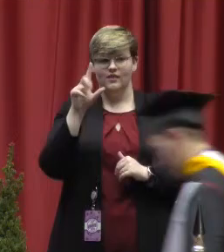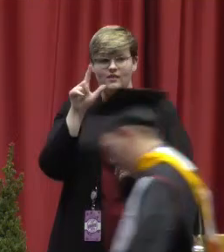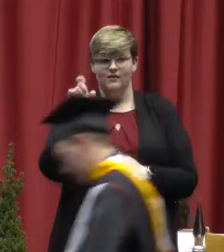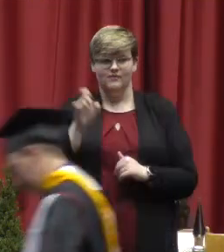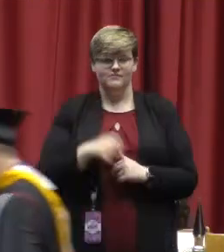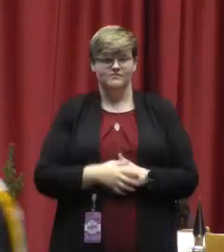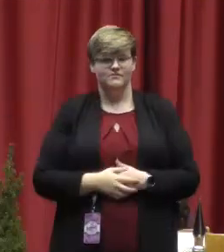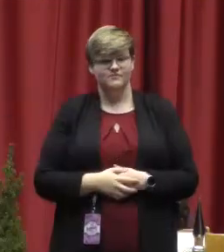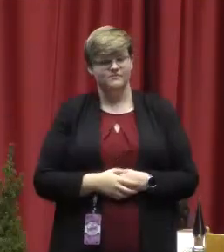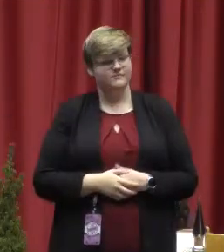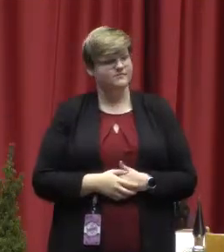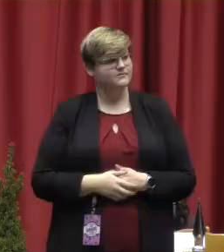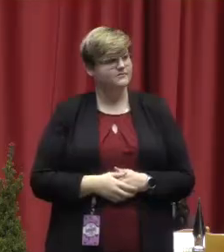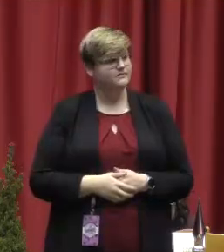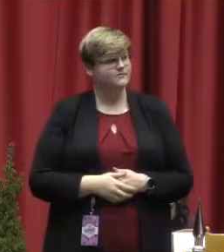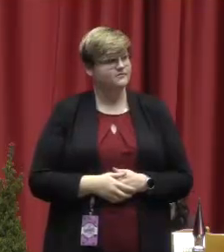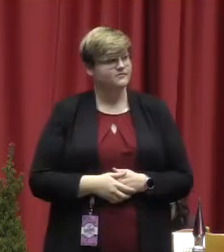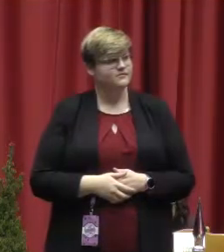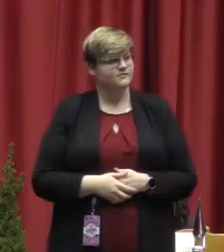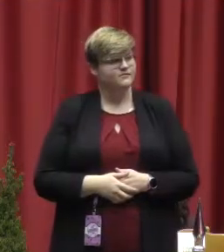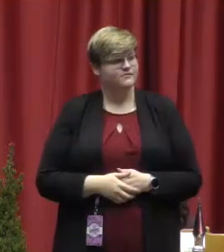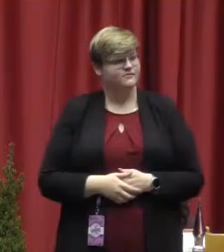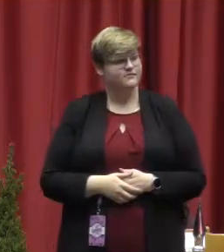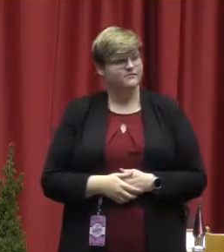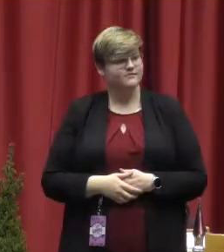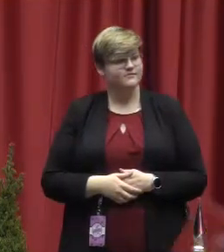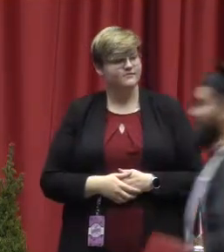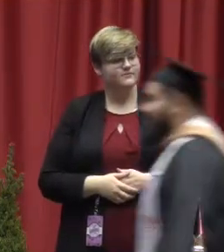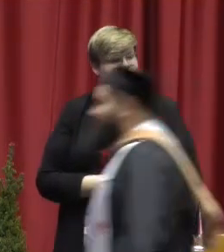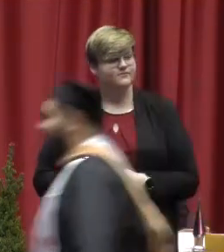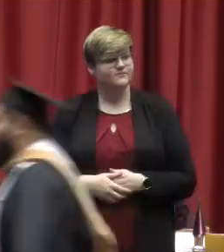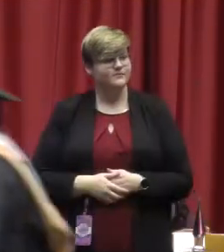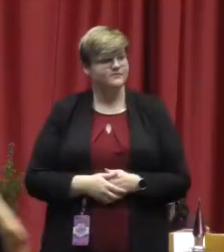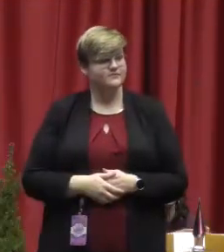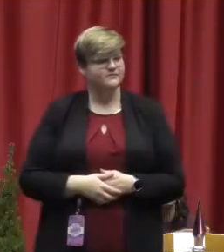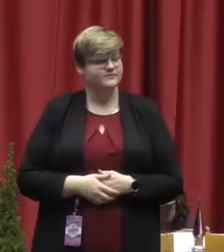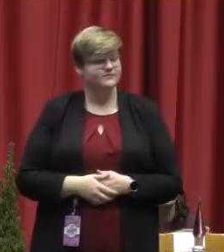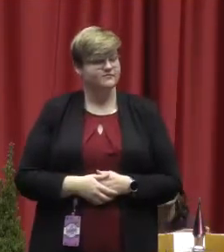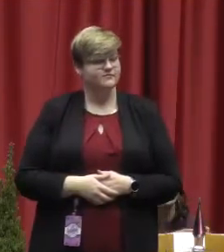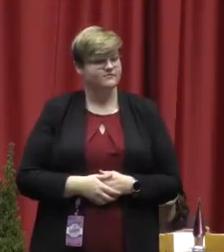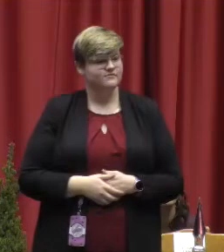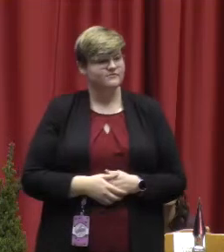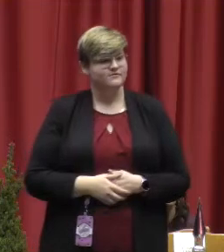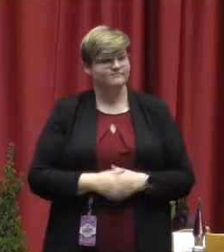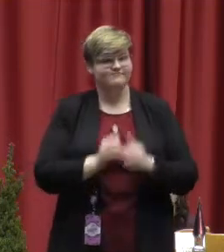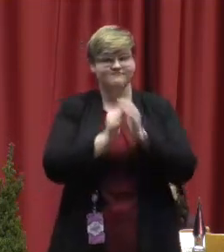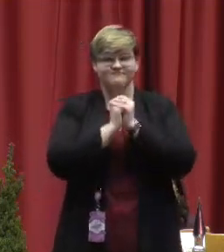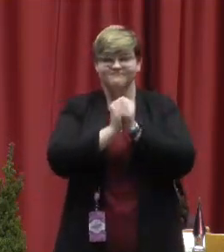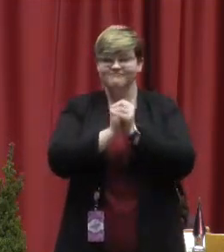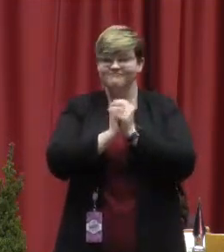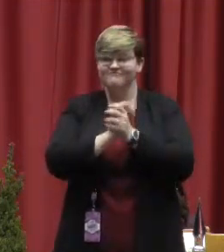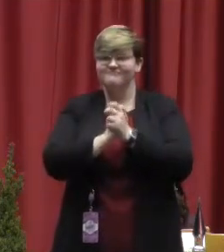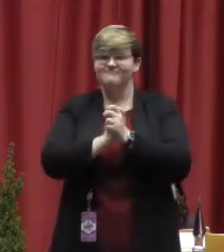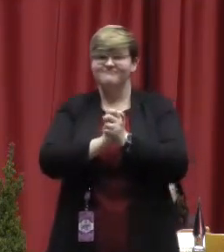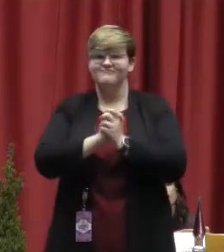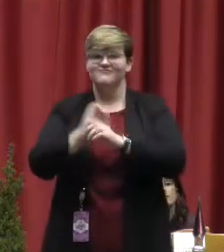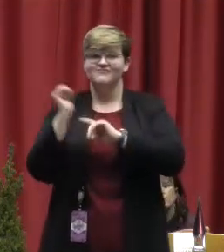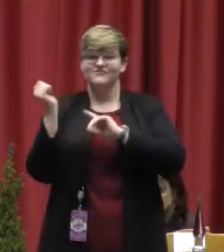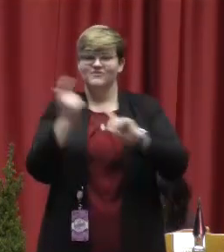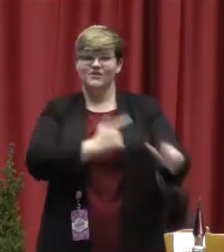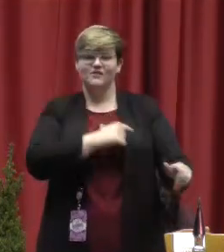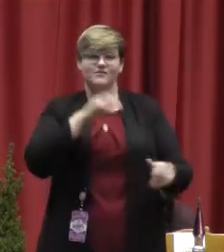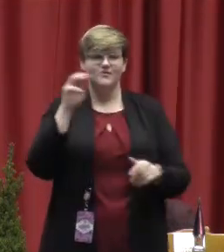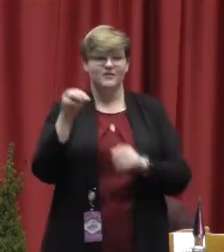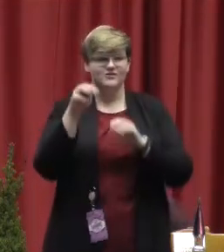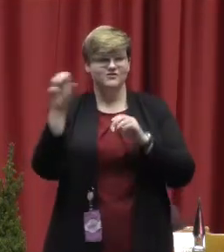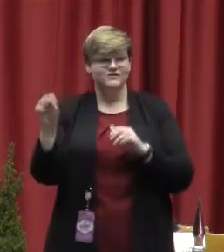C- Congratulations to our Master of Science